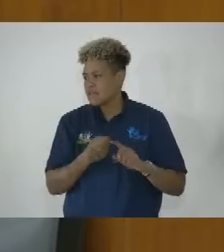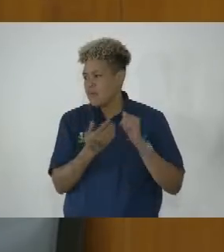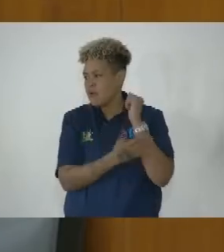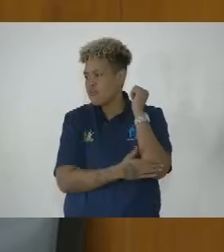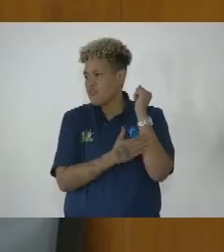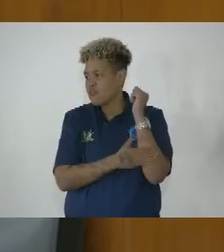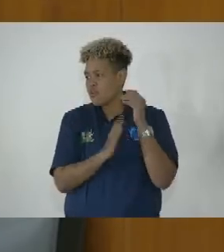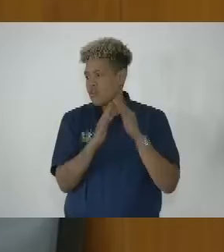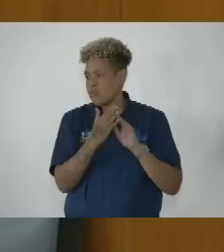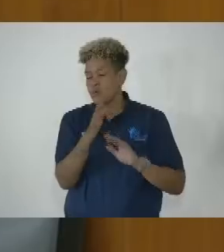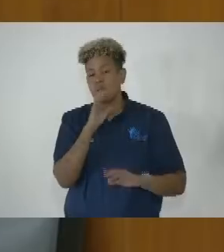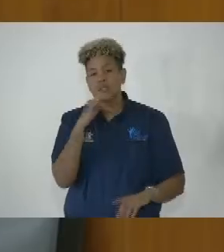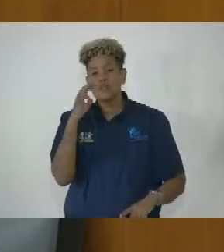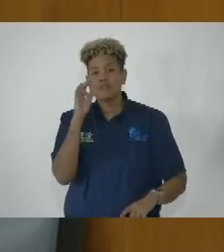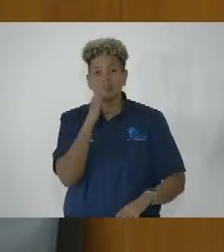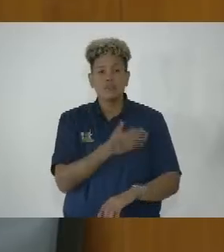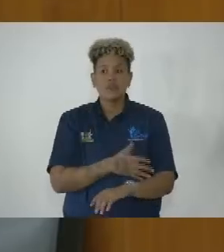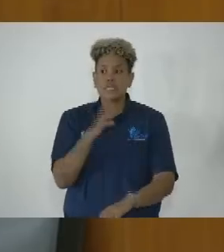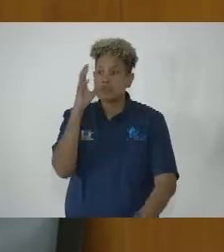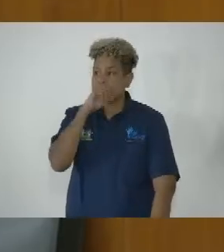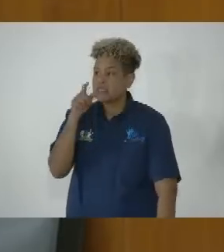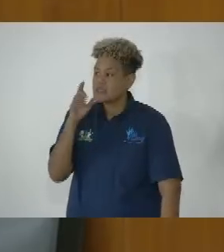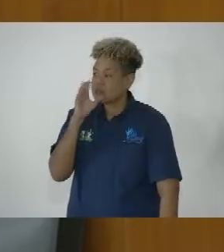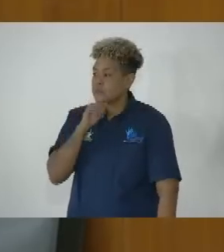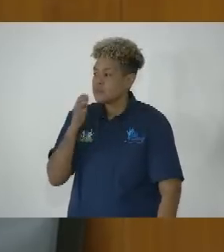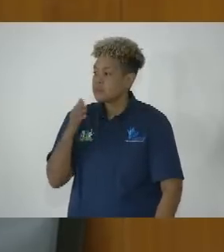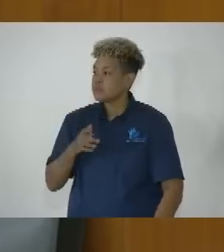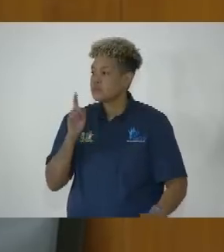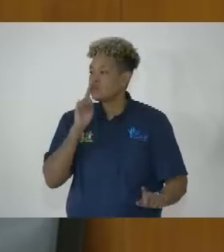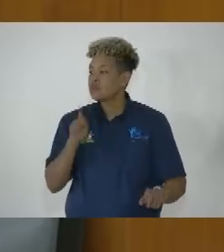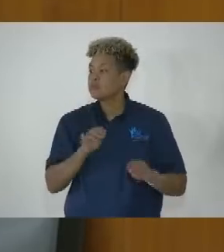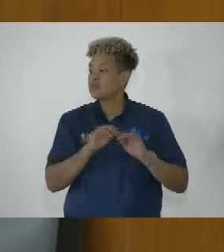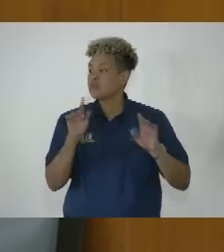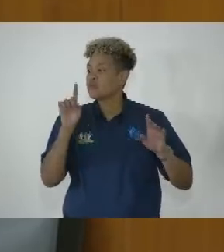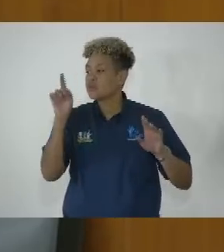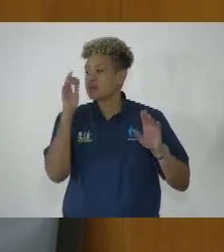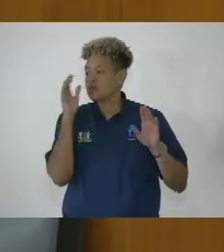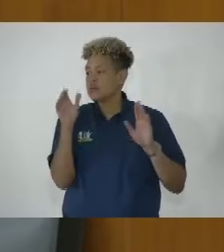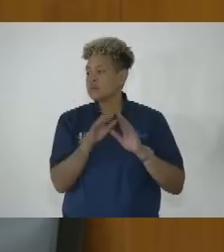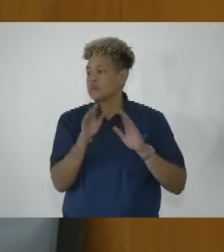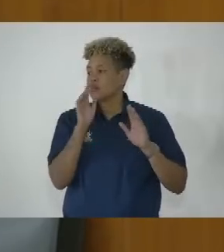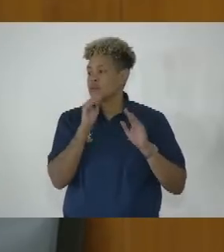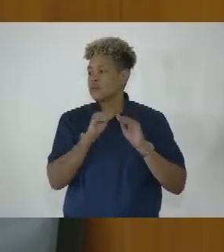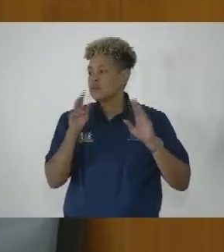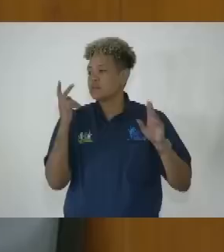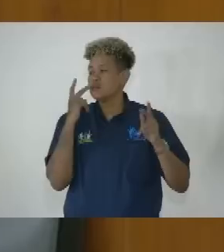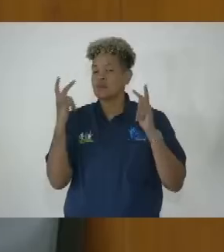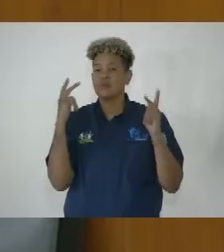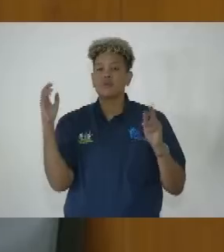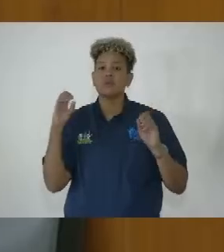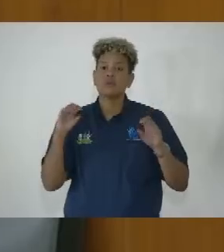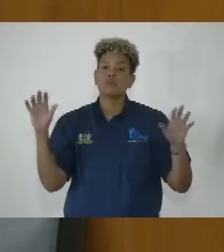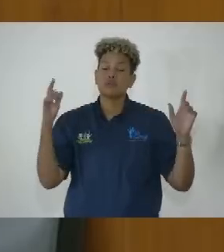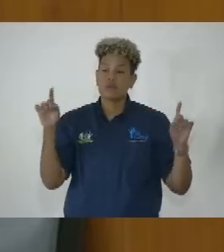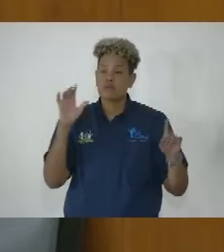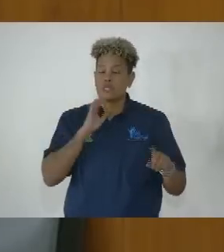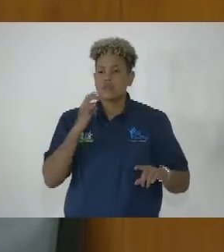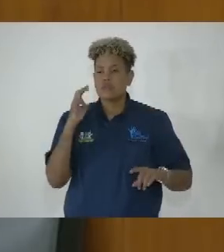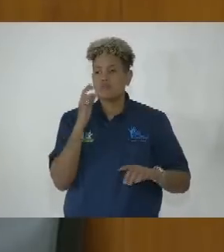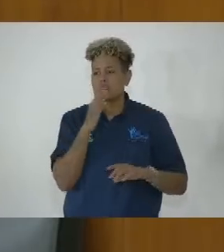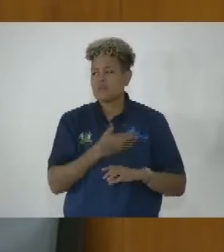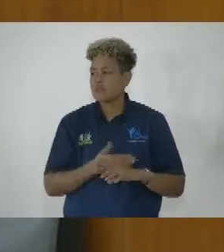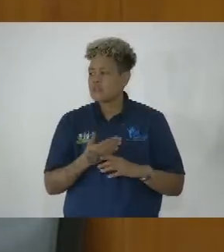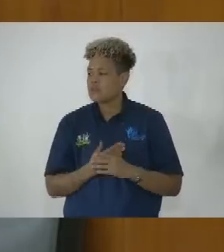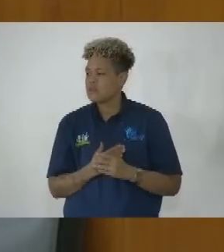community. Missing person report, everything. One of those pictures that you see, that.